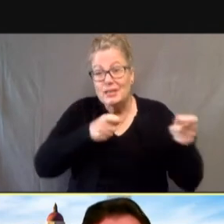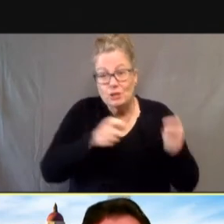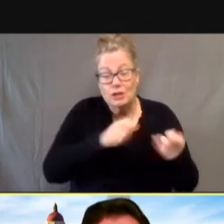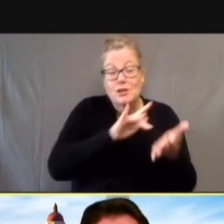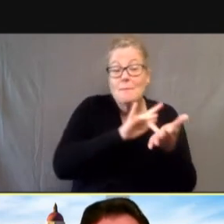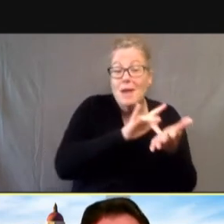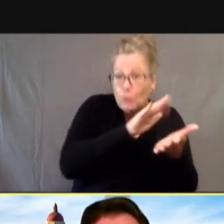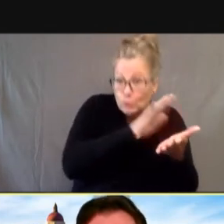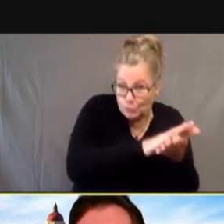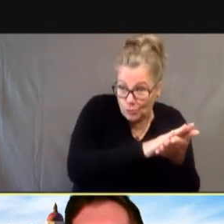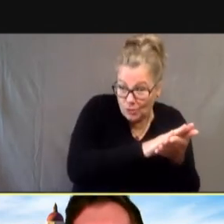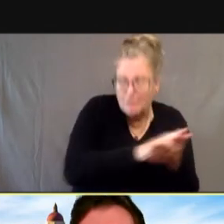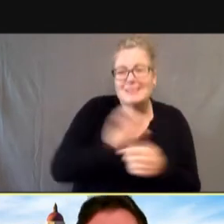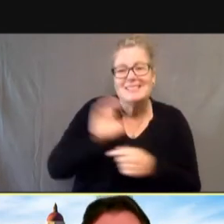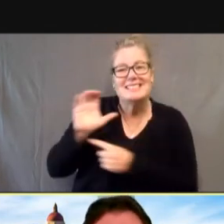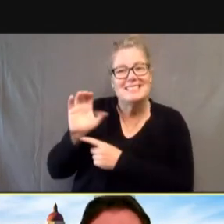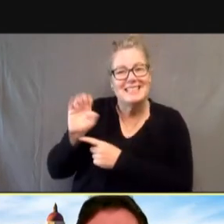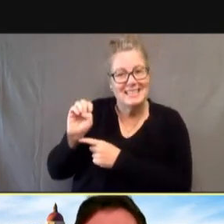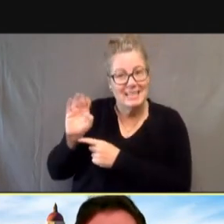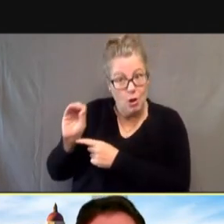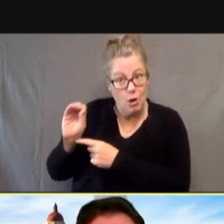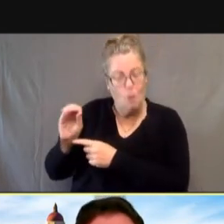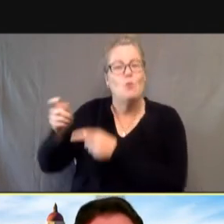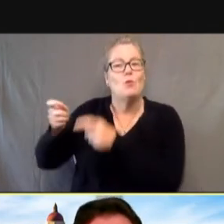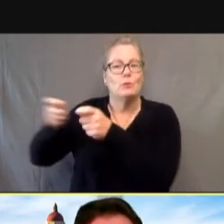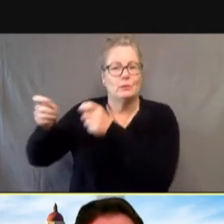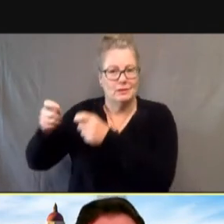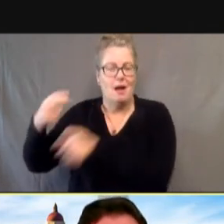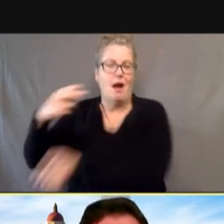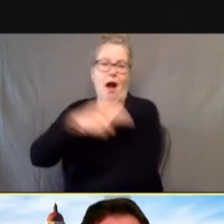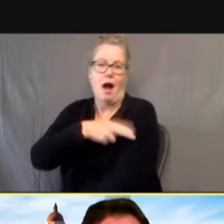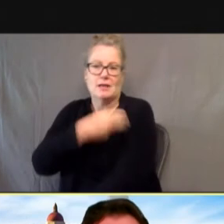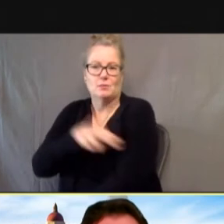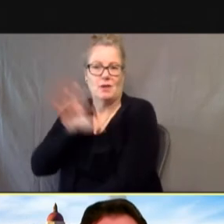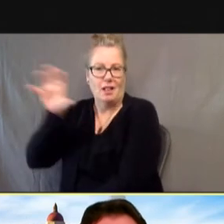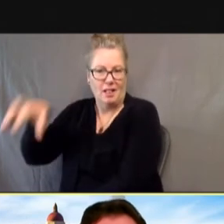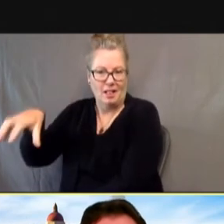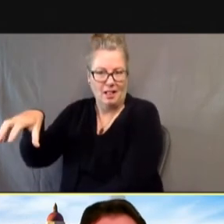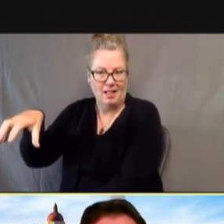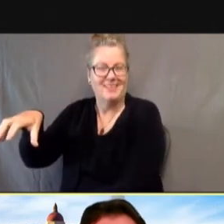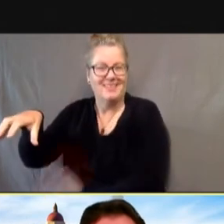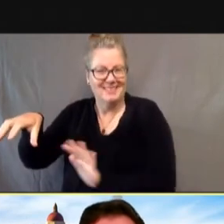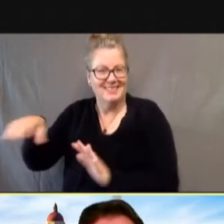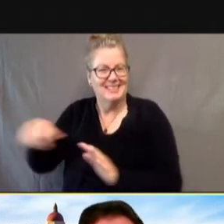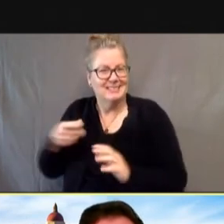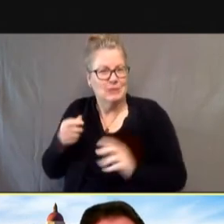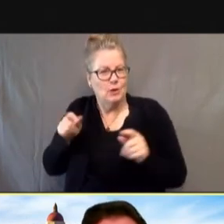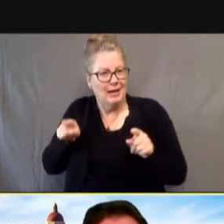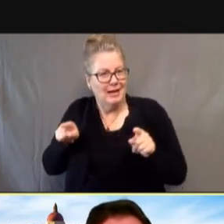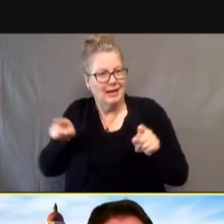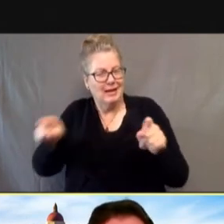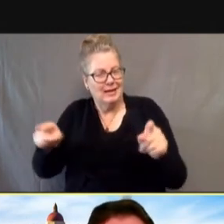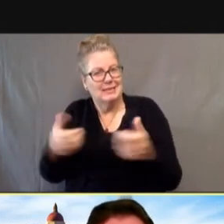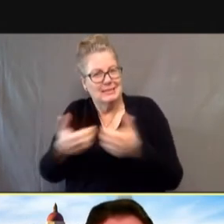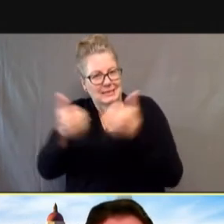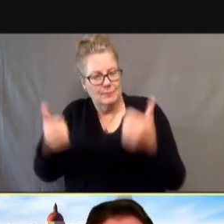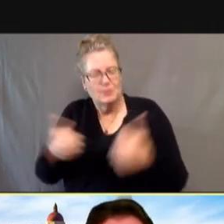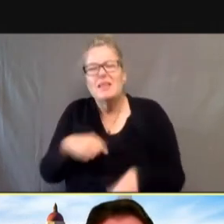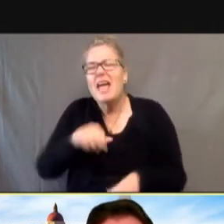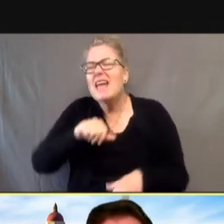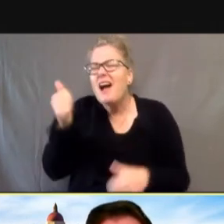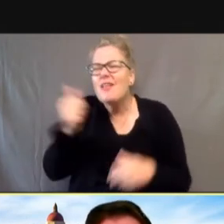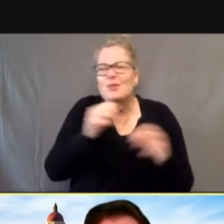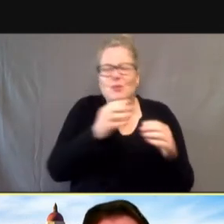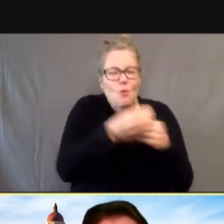of their hospitals. And there are other organizations and and efforts that span between